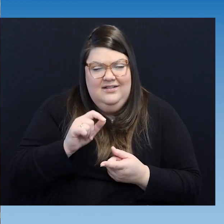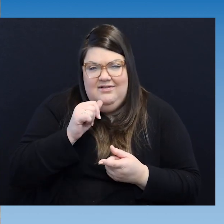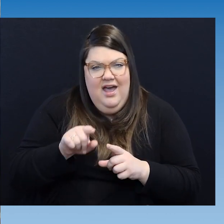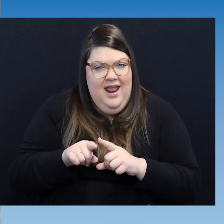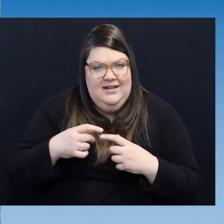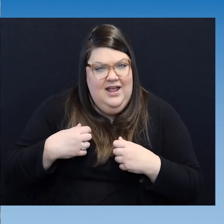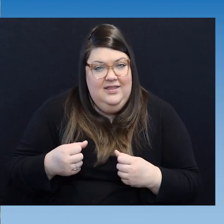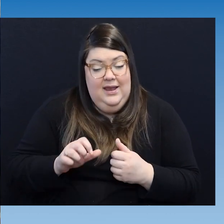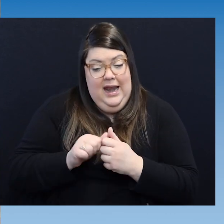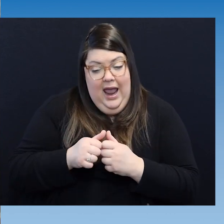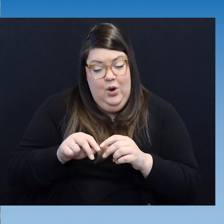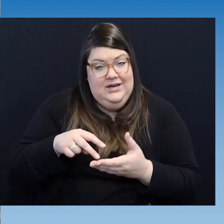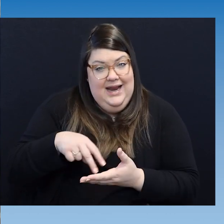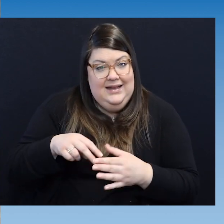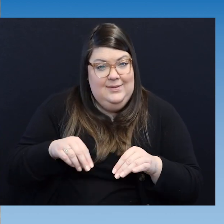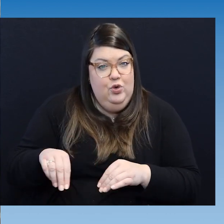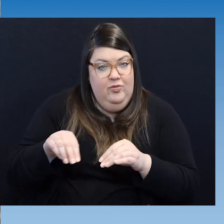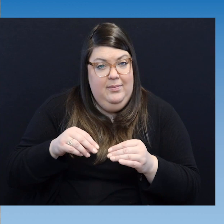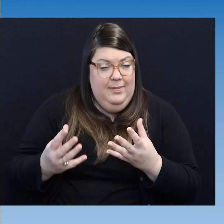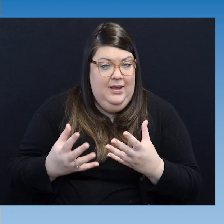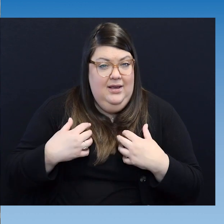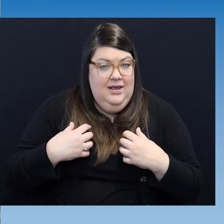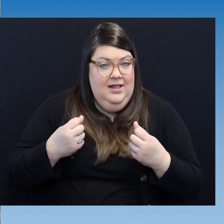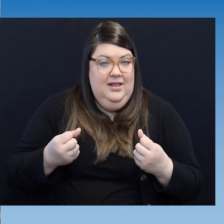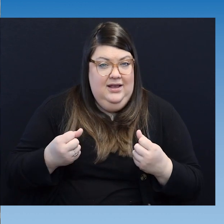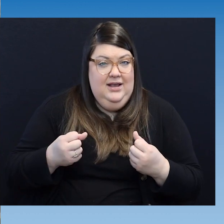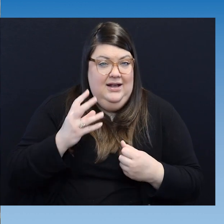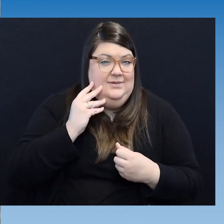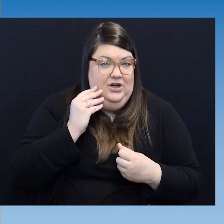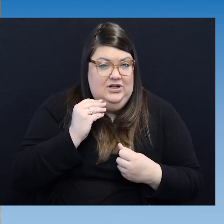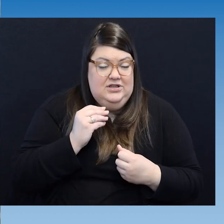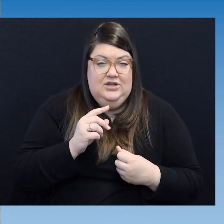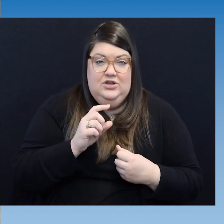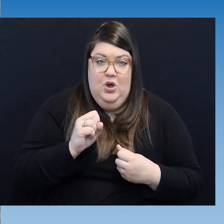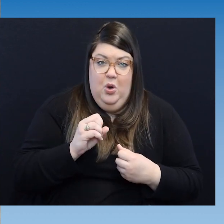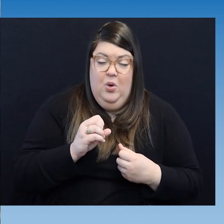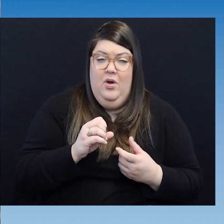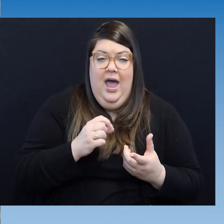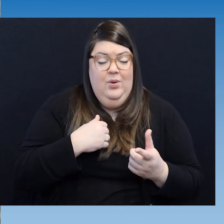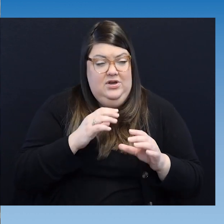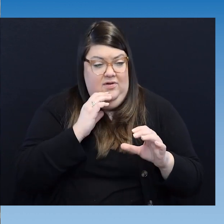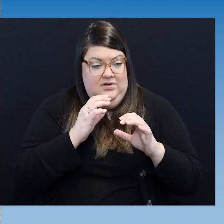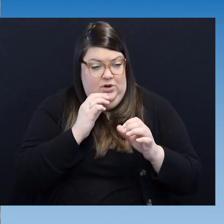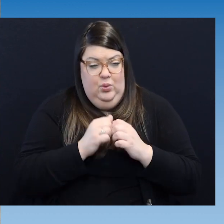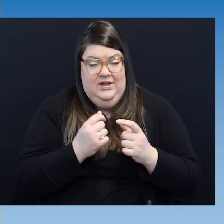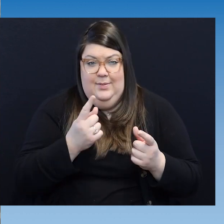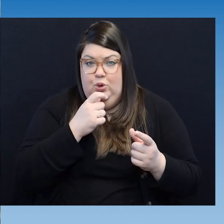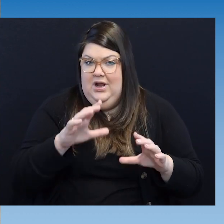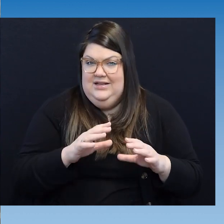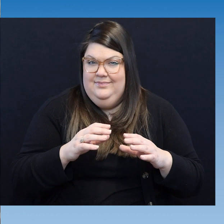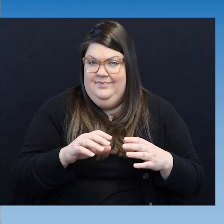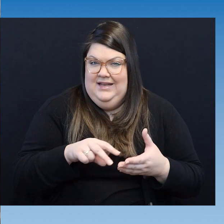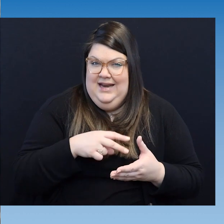how dance and movement might be a healing experience. And so coincidentally, I was in conversation with this woman who does dance movement therapy